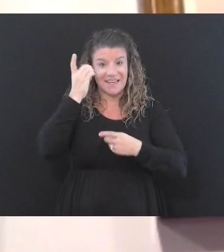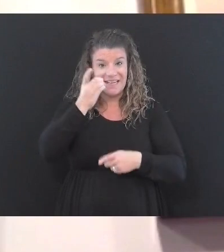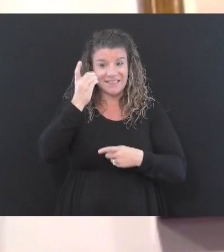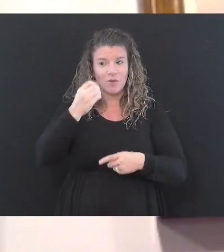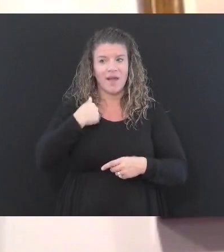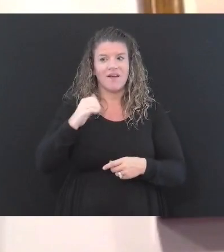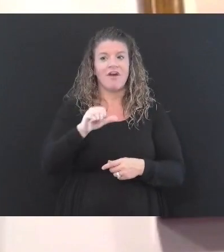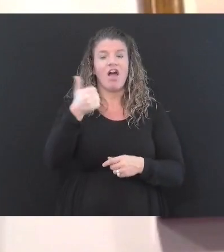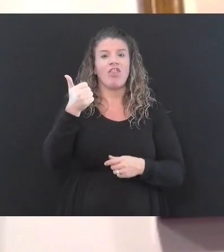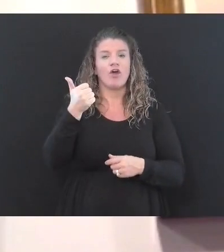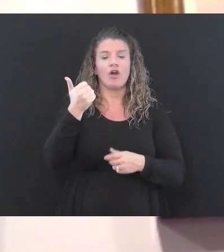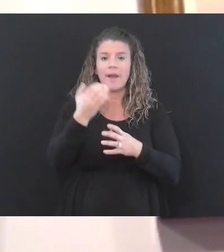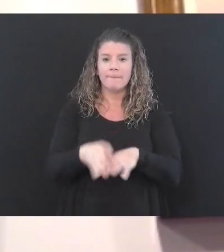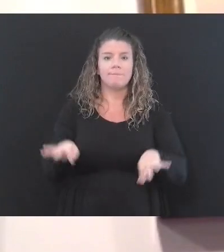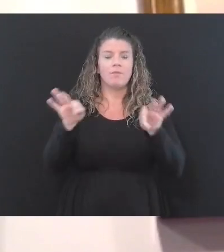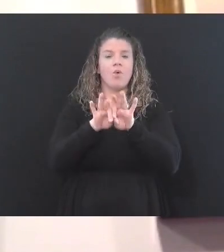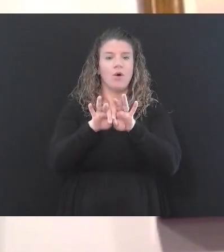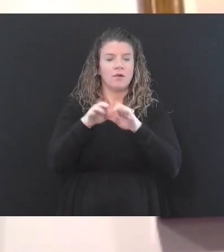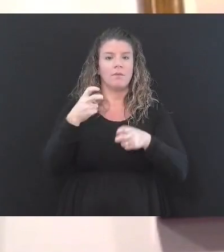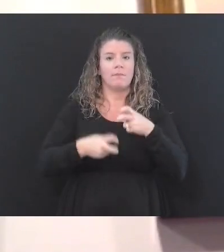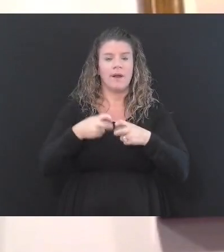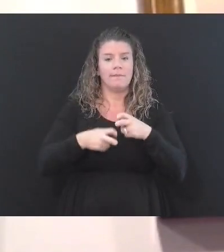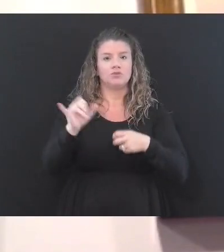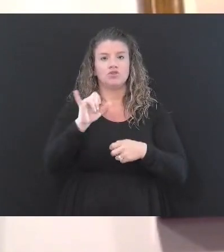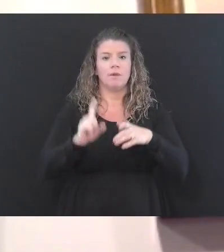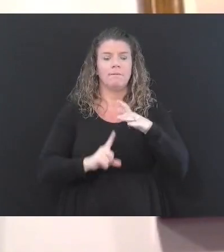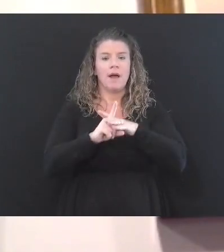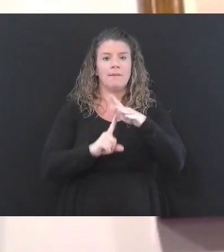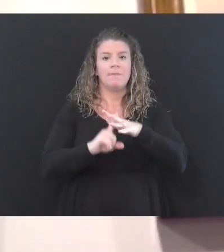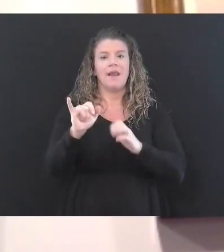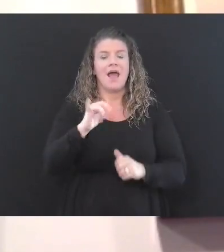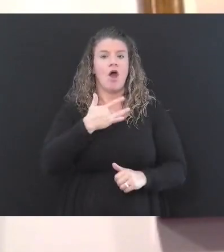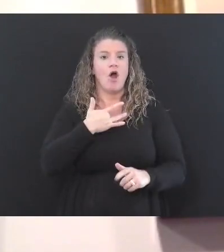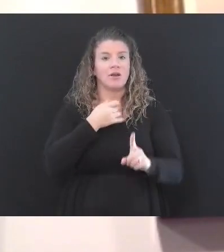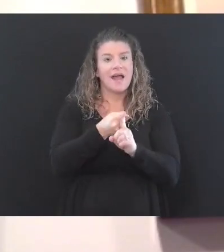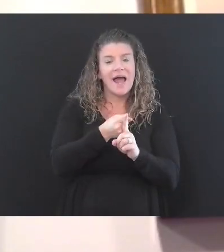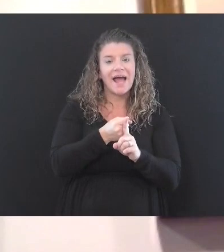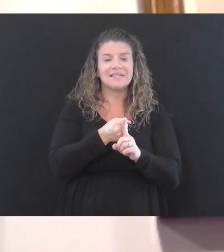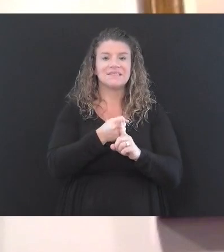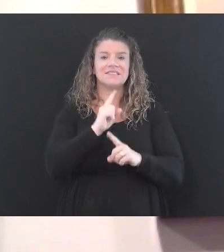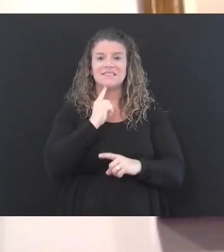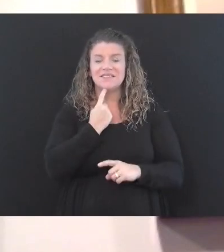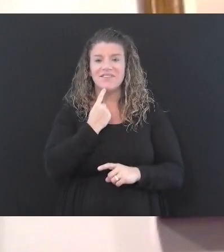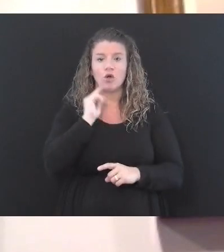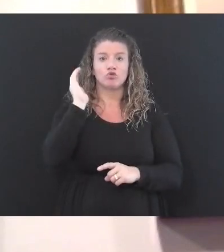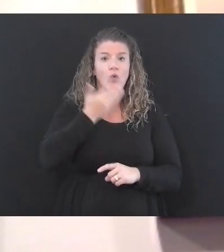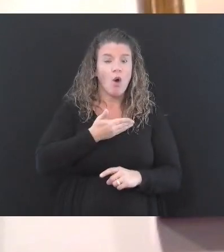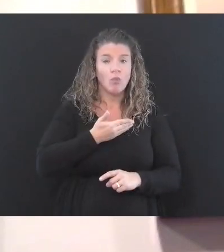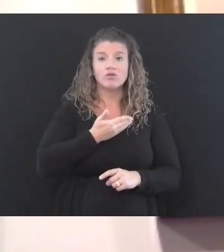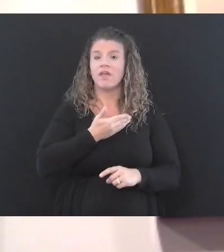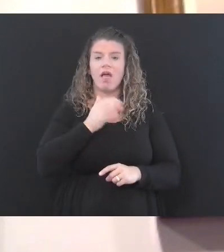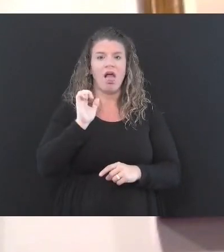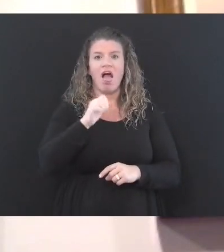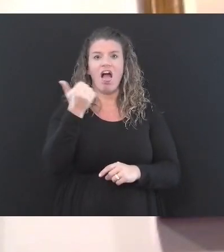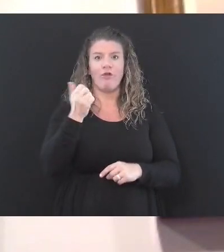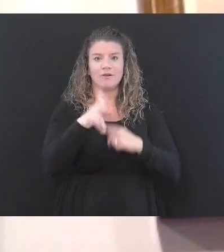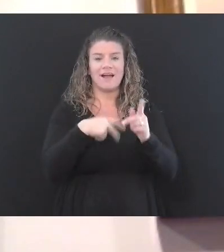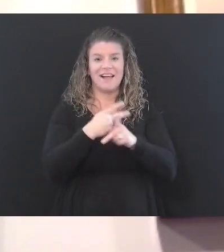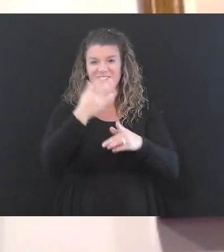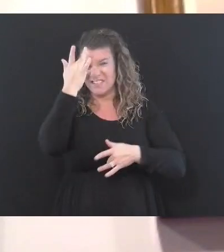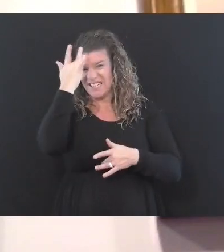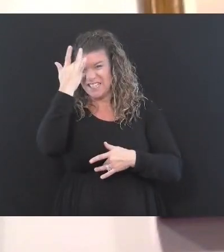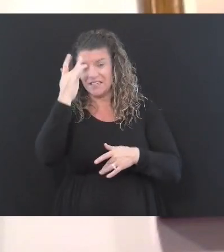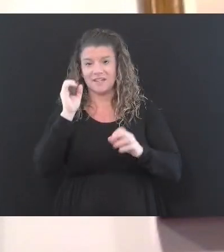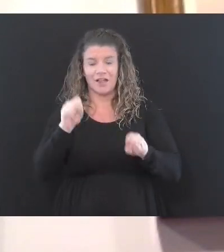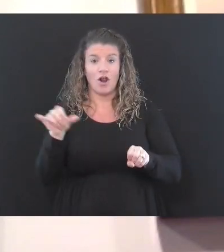other critical care problems too, like heart attacks or severe strokes or other illnesses like that that can